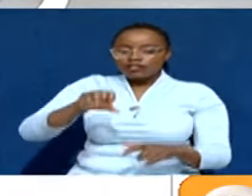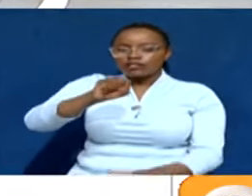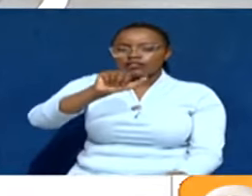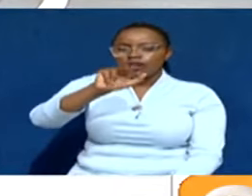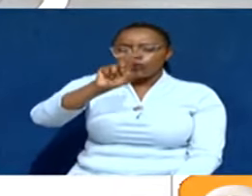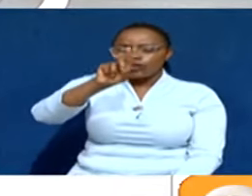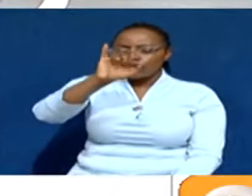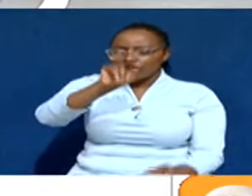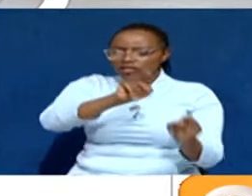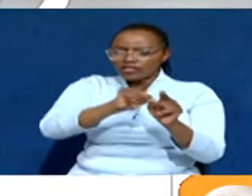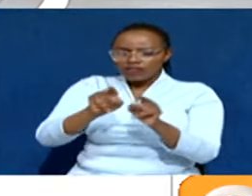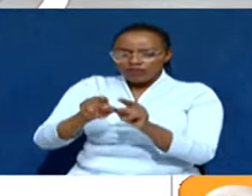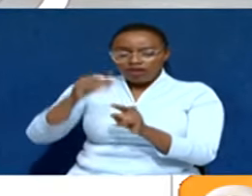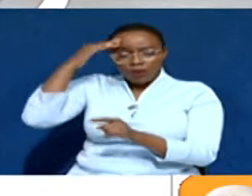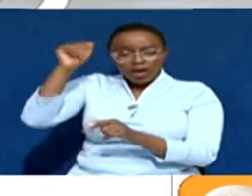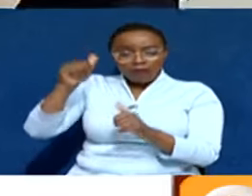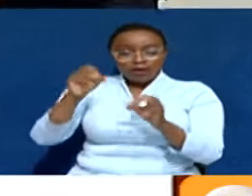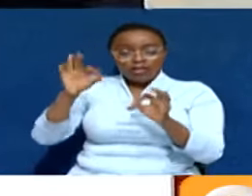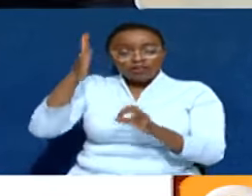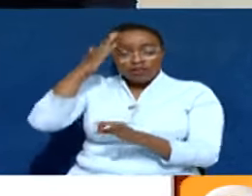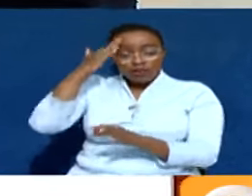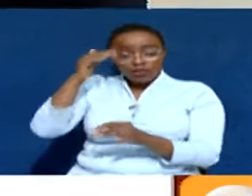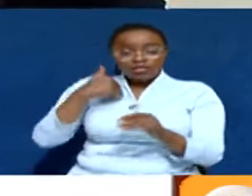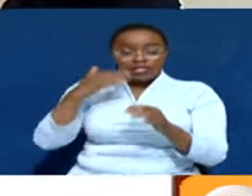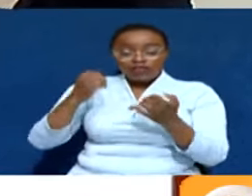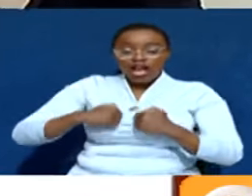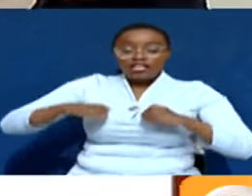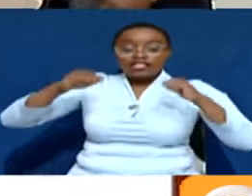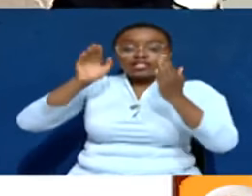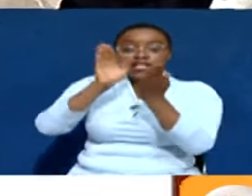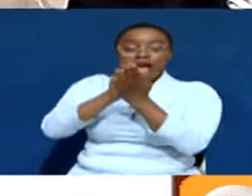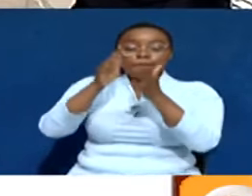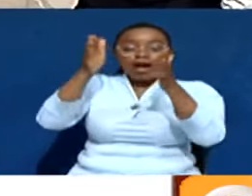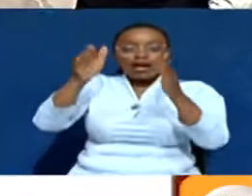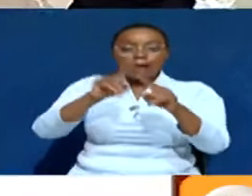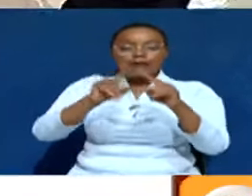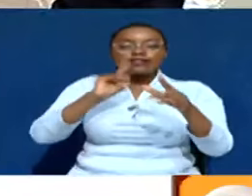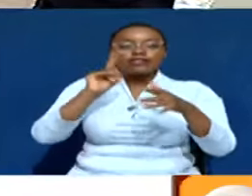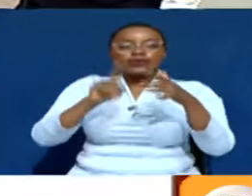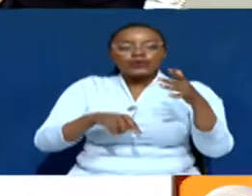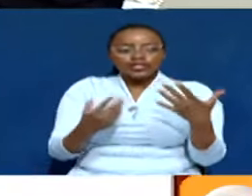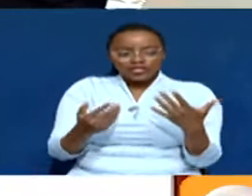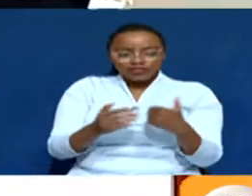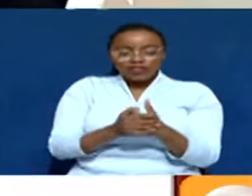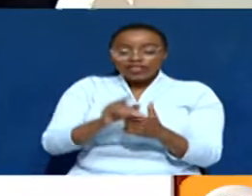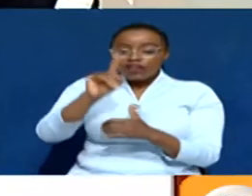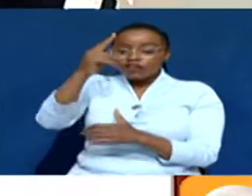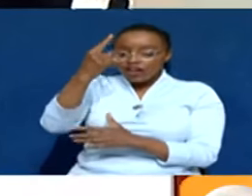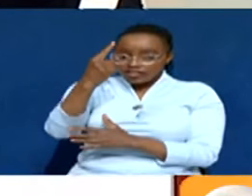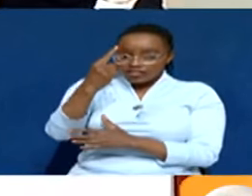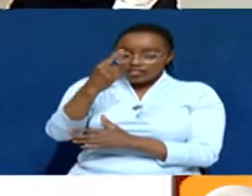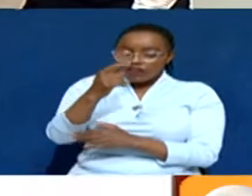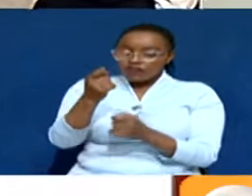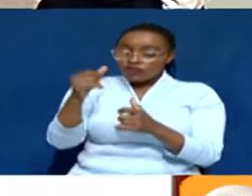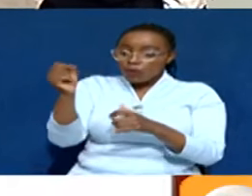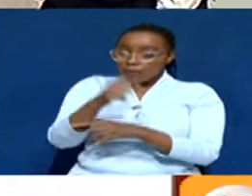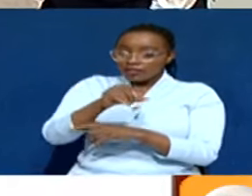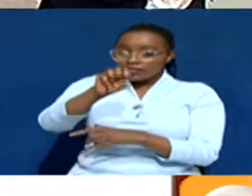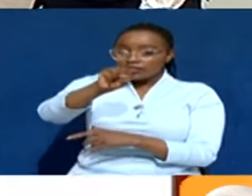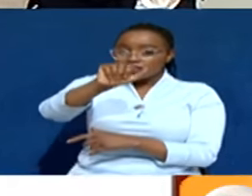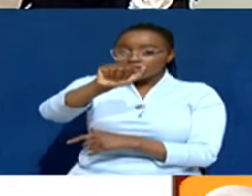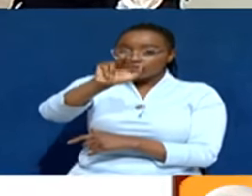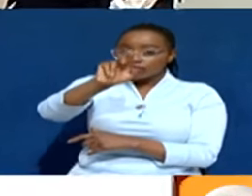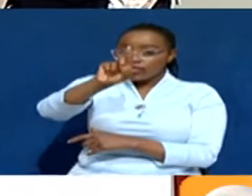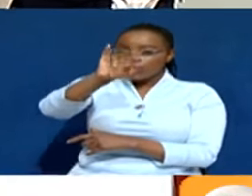Arabia for 10 years, ladies. I don't know if you know this. He was a senior banker. But he said in his first few months in Saudi